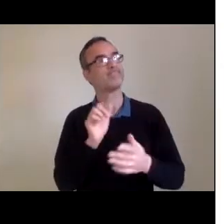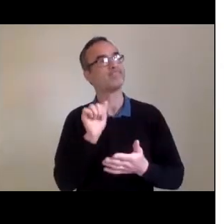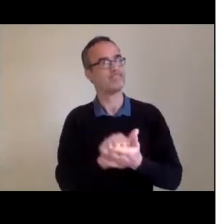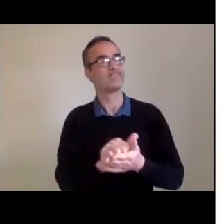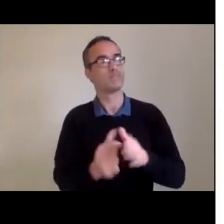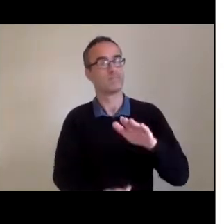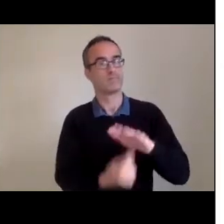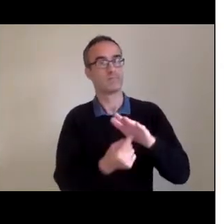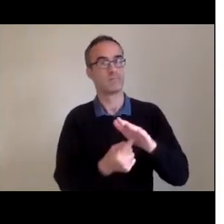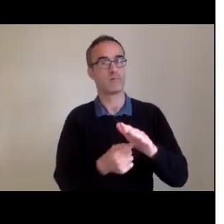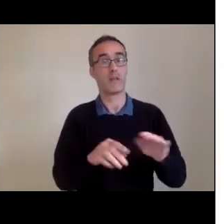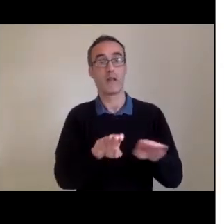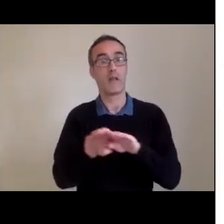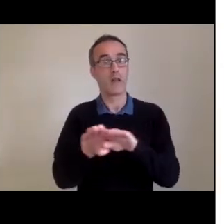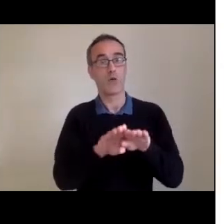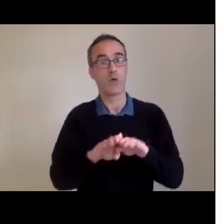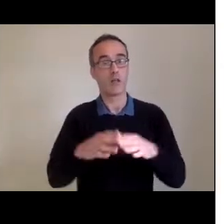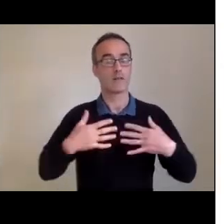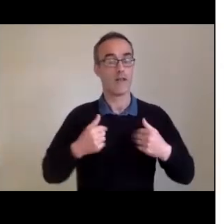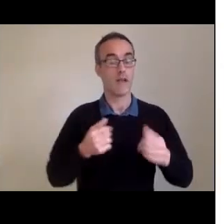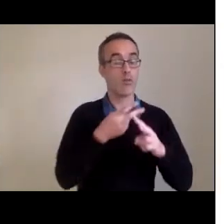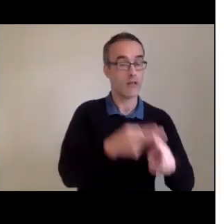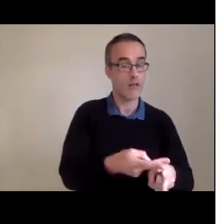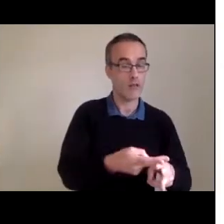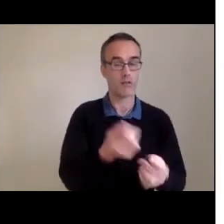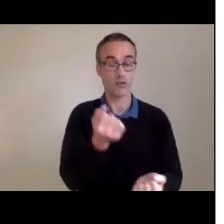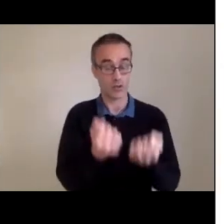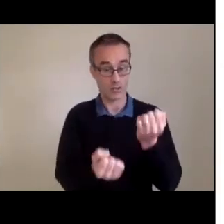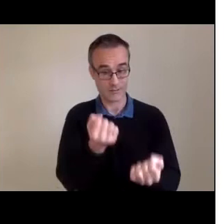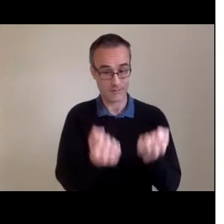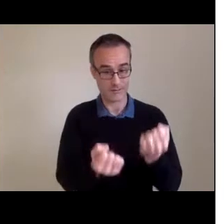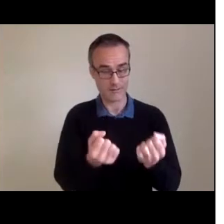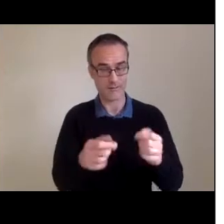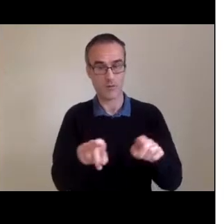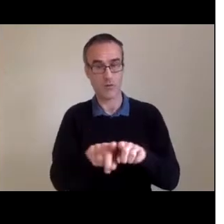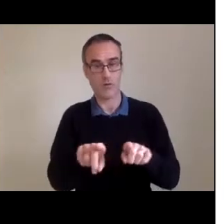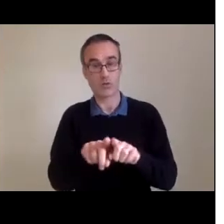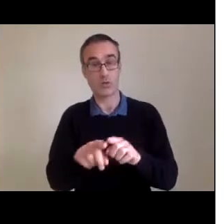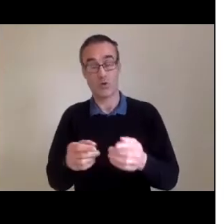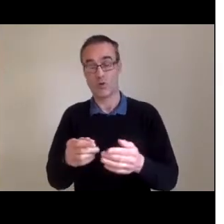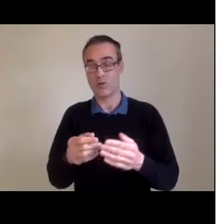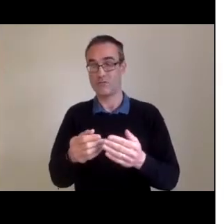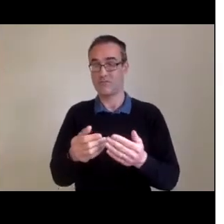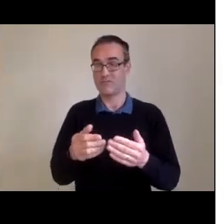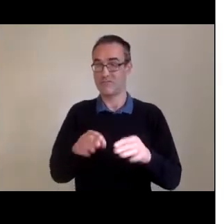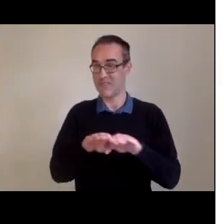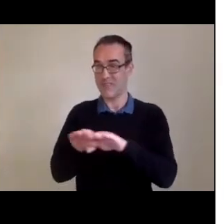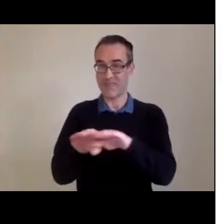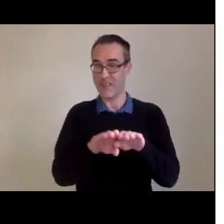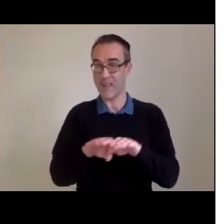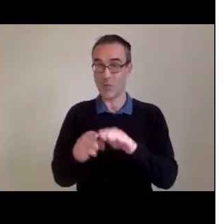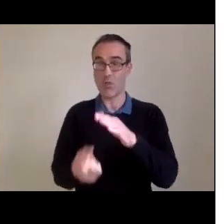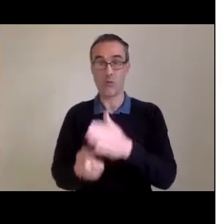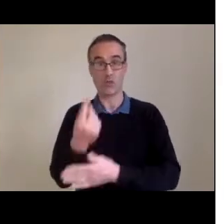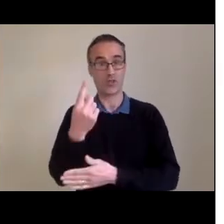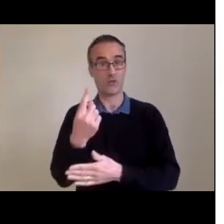healthcare, equality in justice, and equality of opportunities for all people all around the